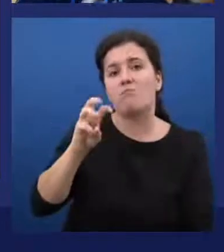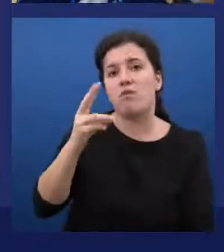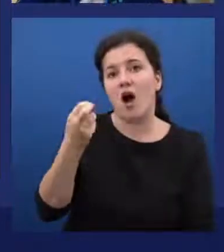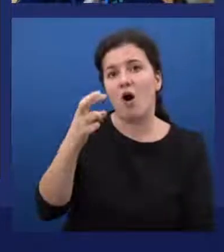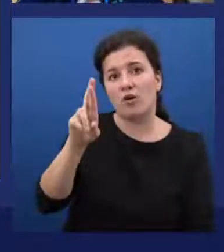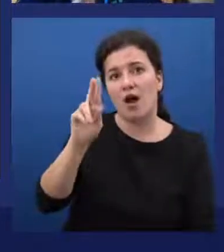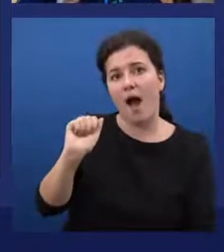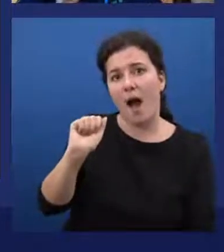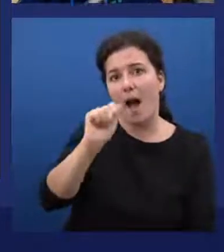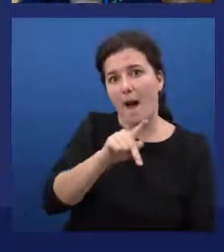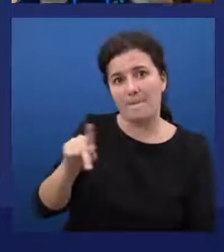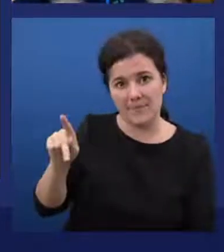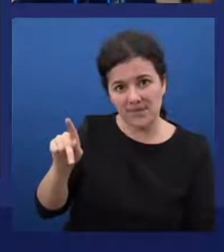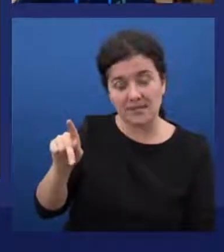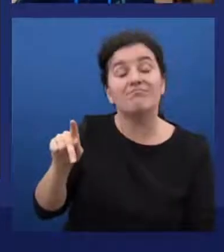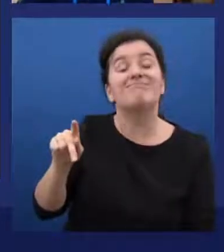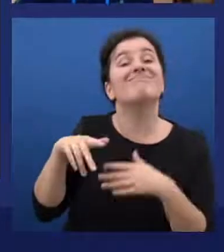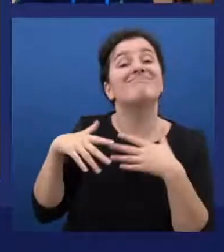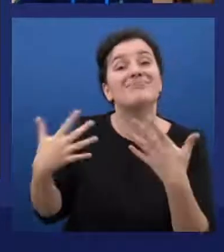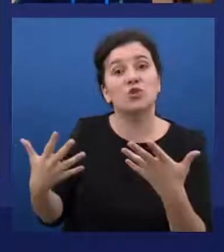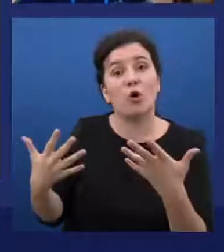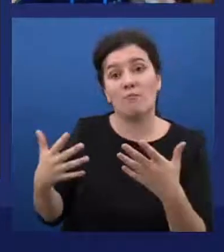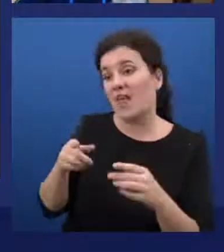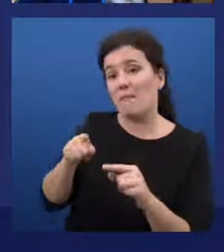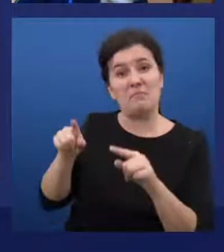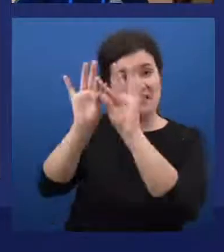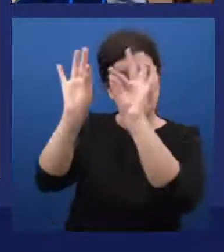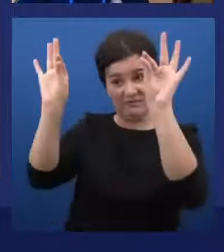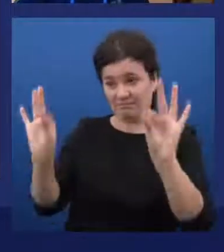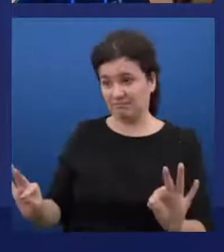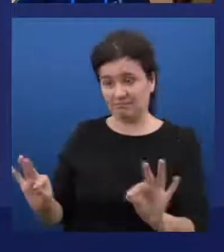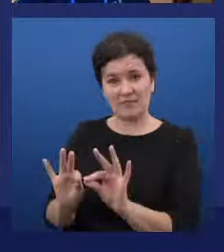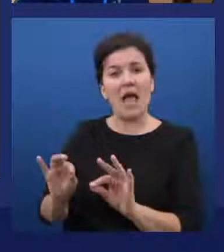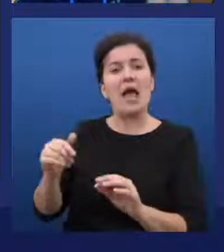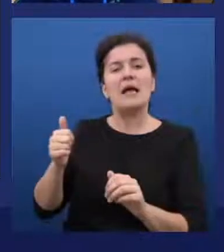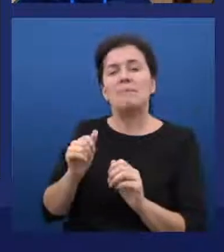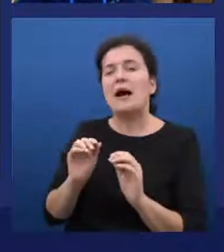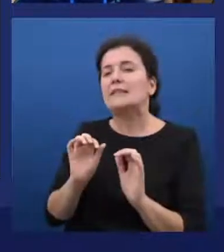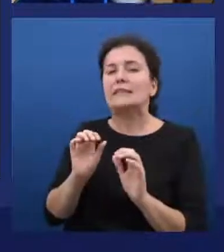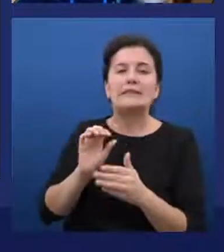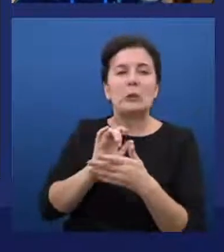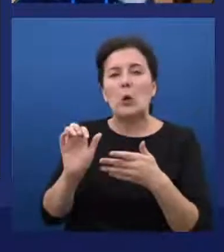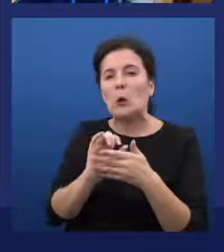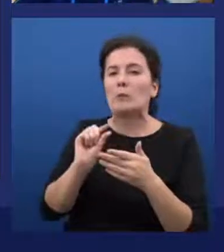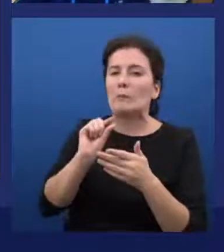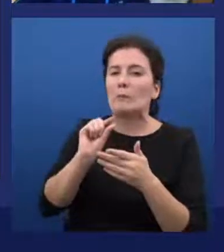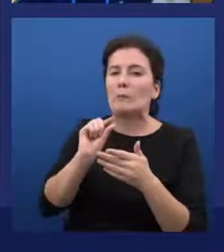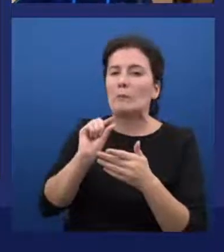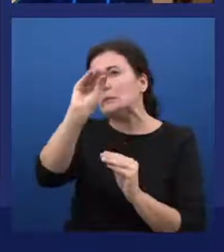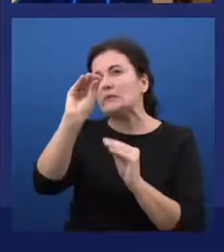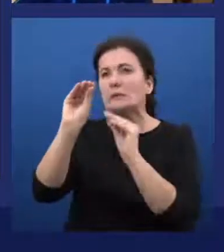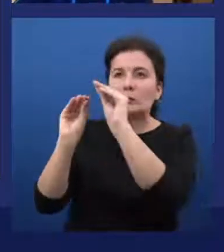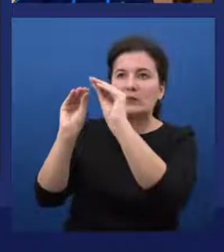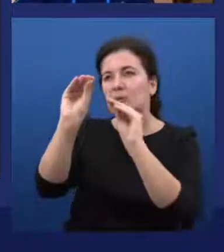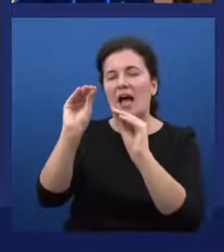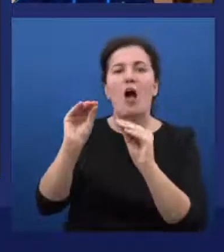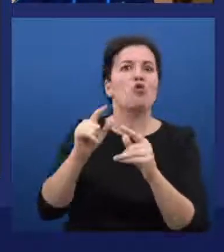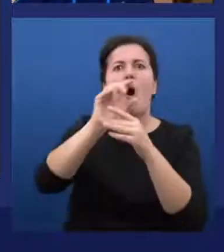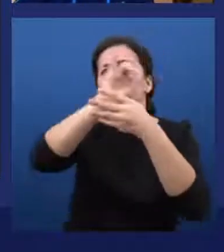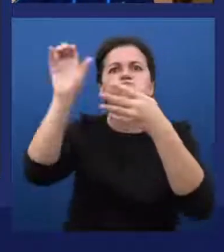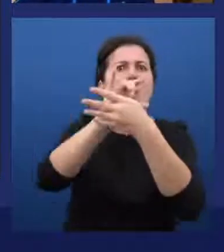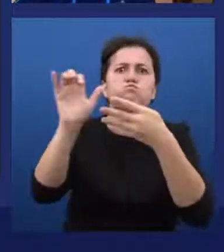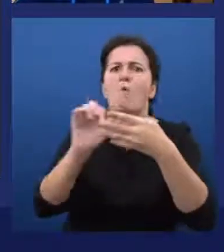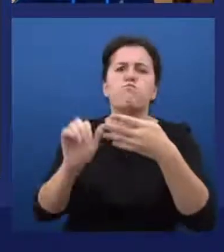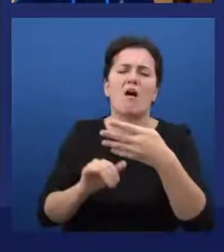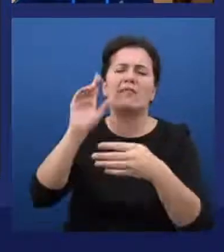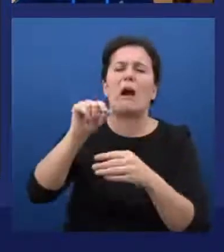of canvas where you can drag on components. You have to write a little bit of code, but just some lines, right? And